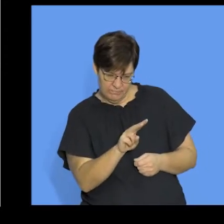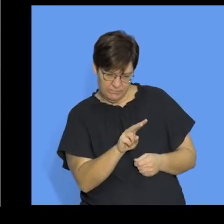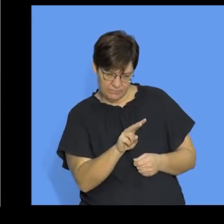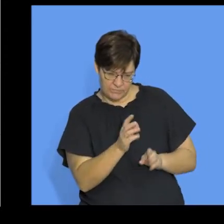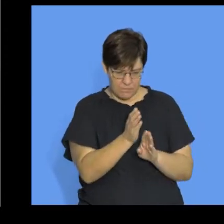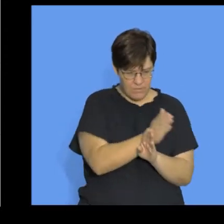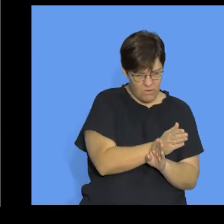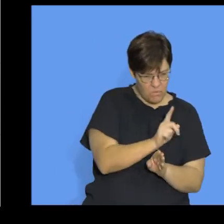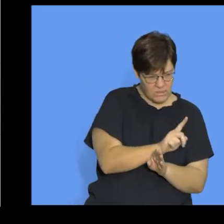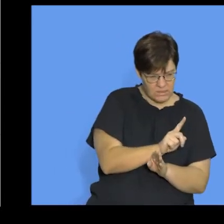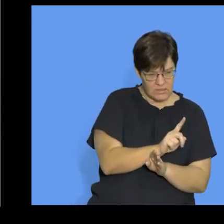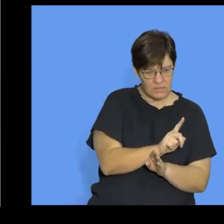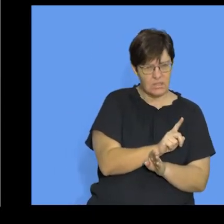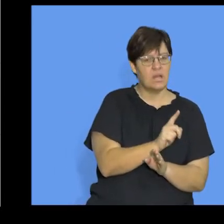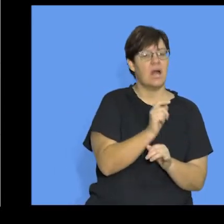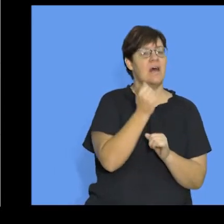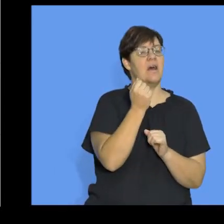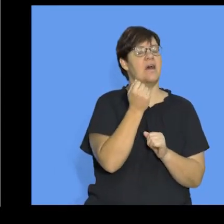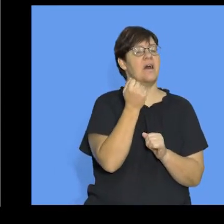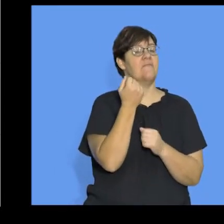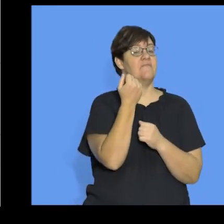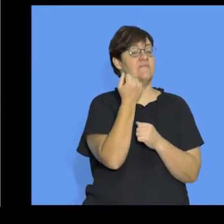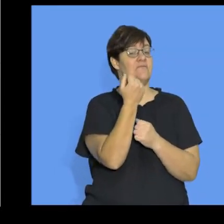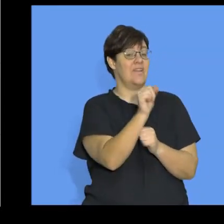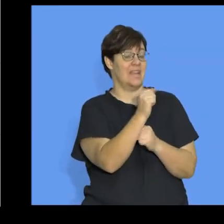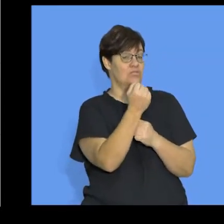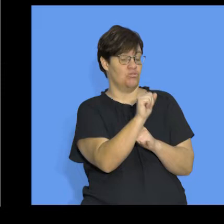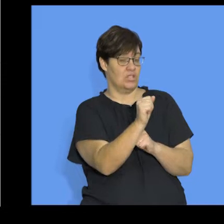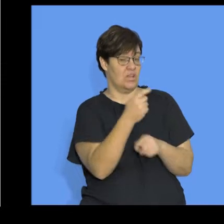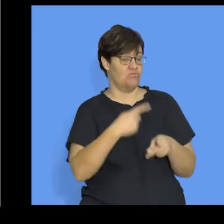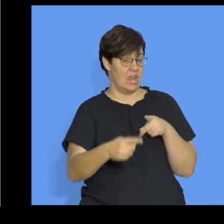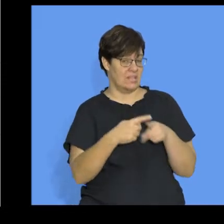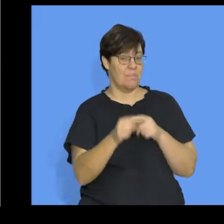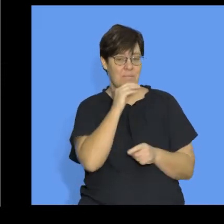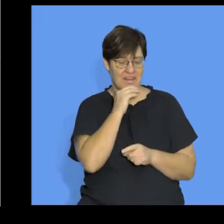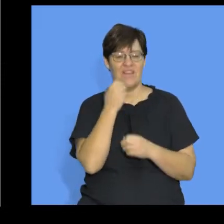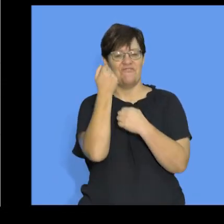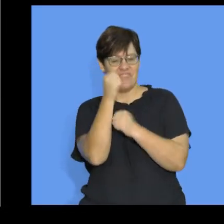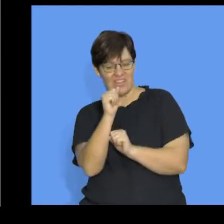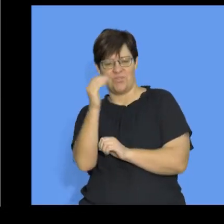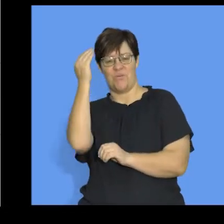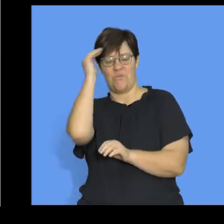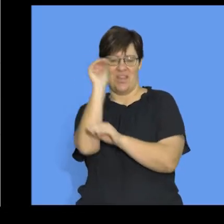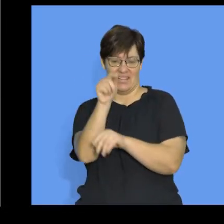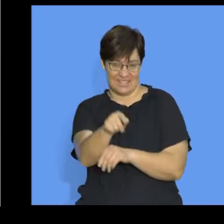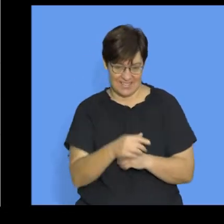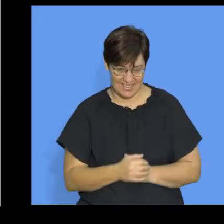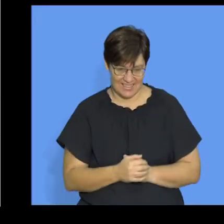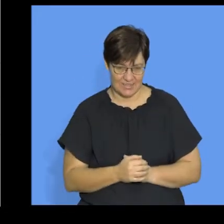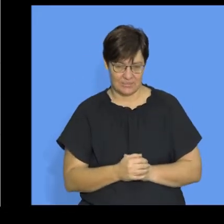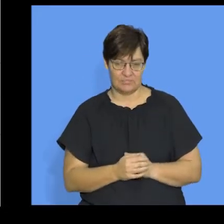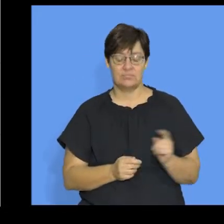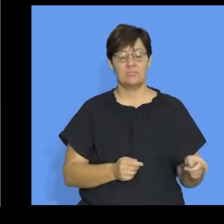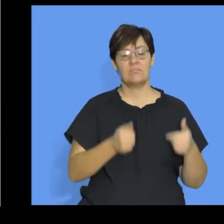it. Factory rent. That means that would be a factory overhead, right? The next expense